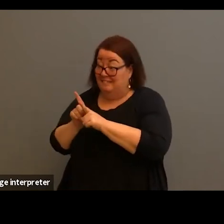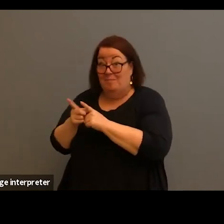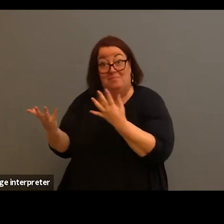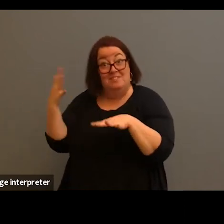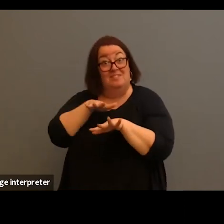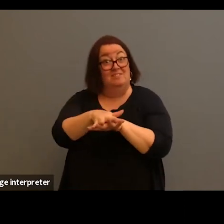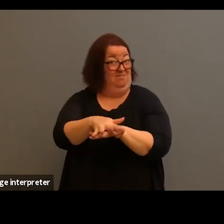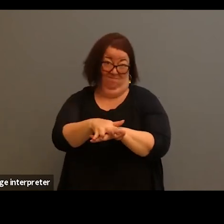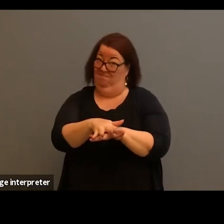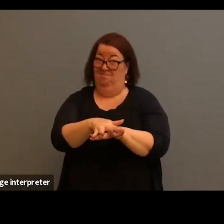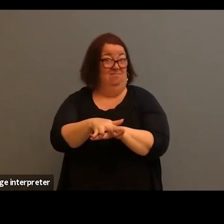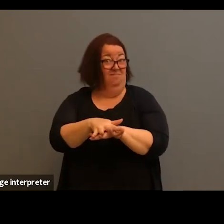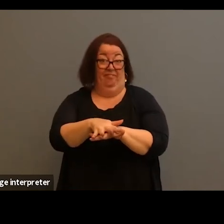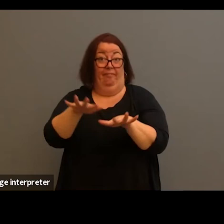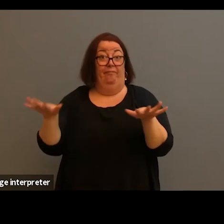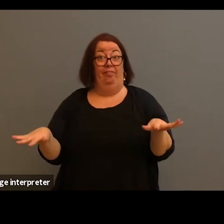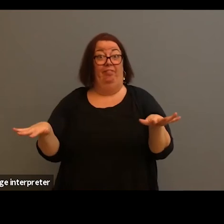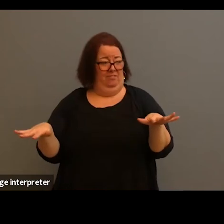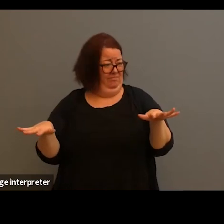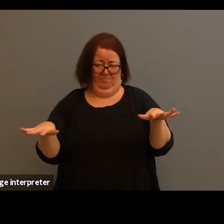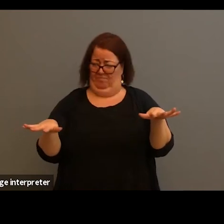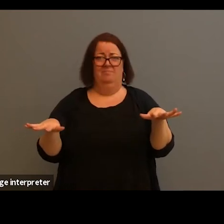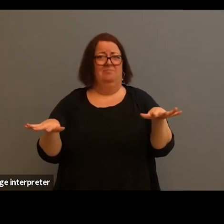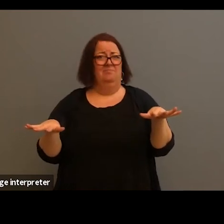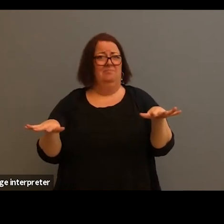without disabilities, or participation in